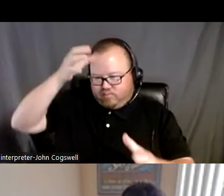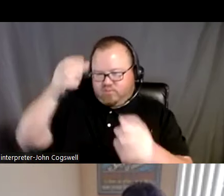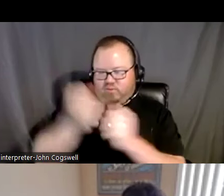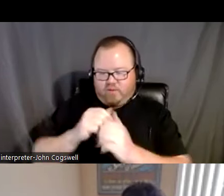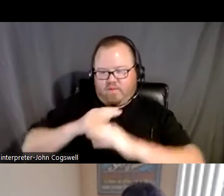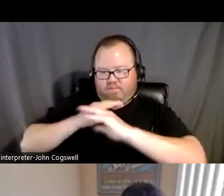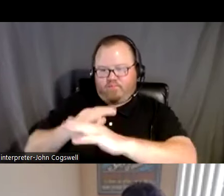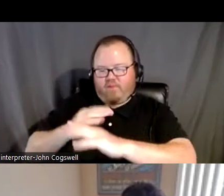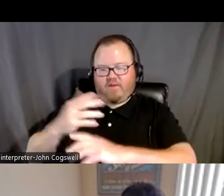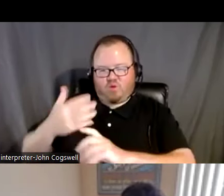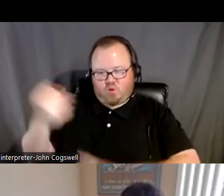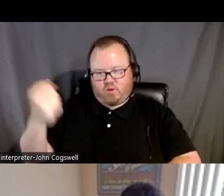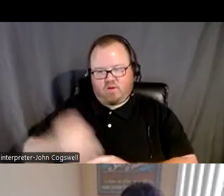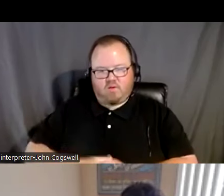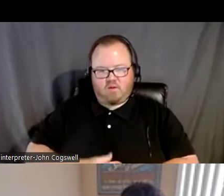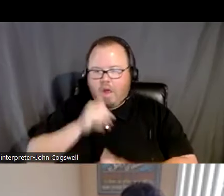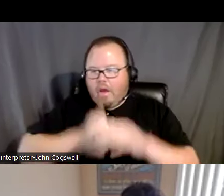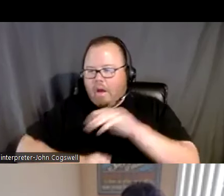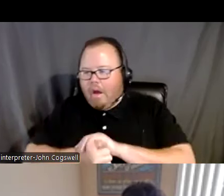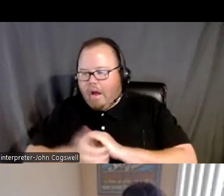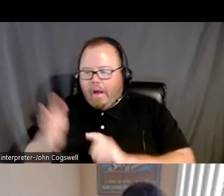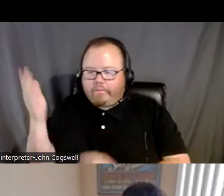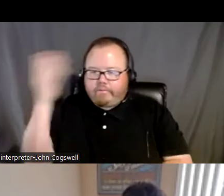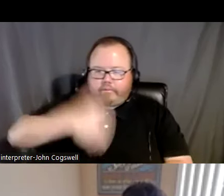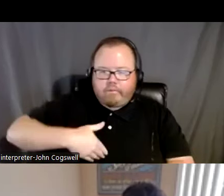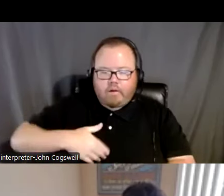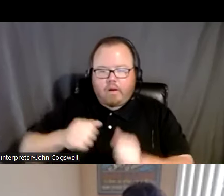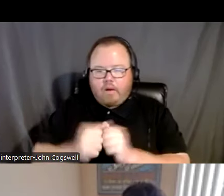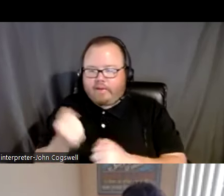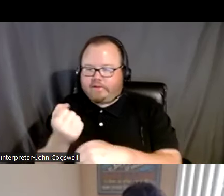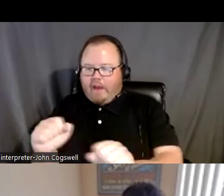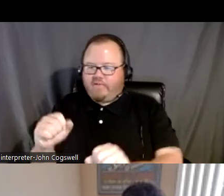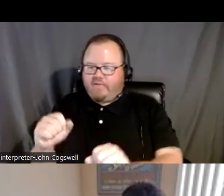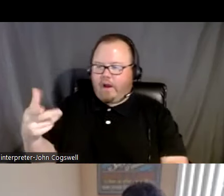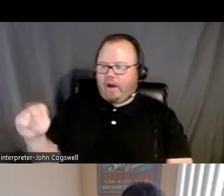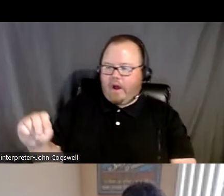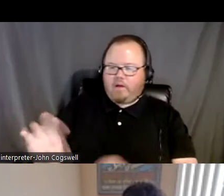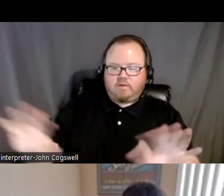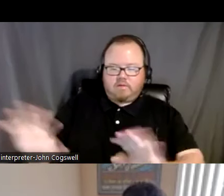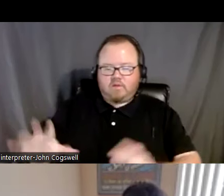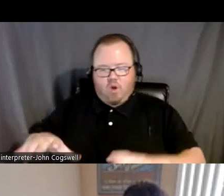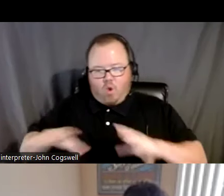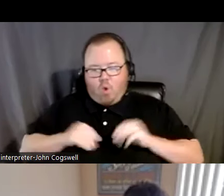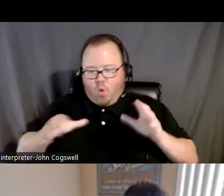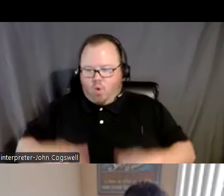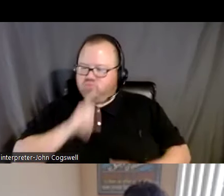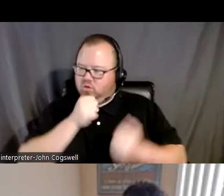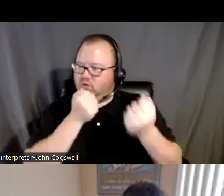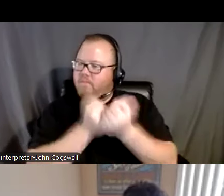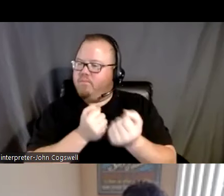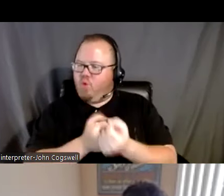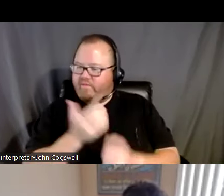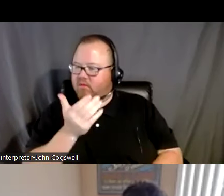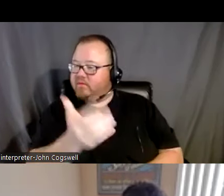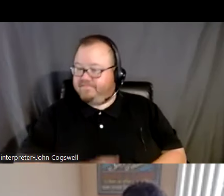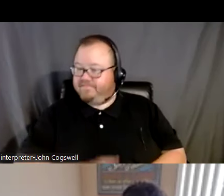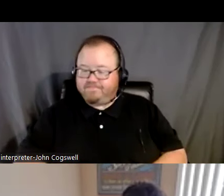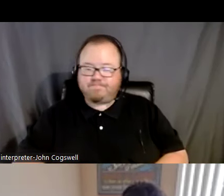So let's not hide this issue behind gun safety. Again, the gun shop owners have been really supportive of that. All right, next